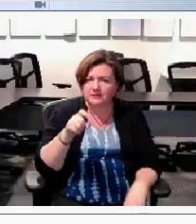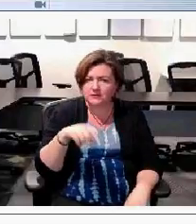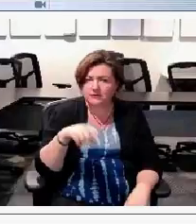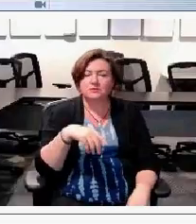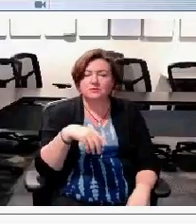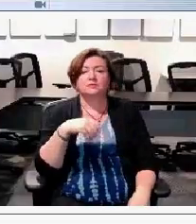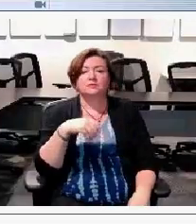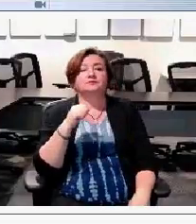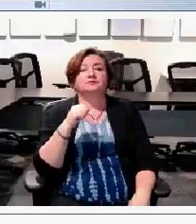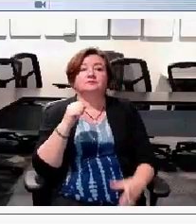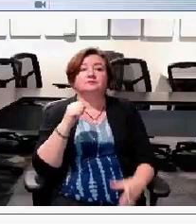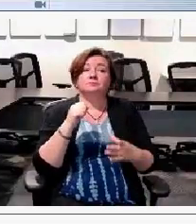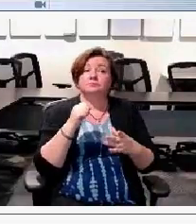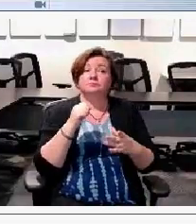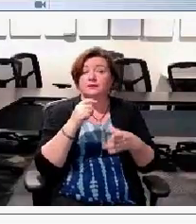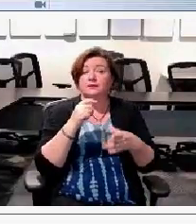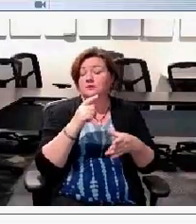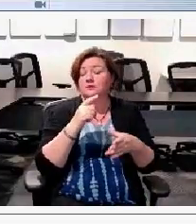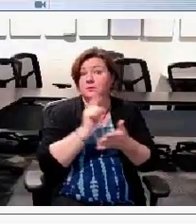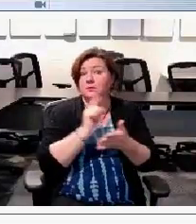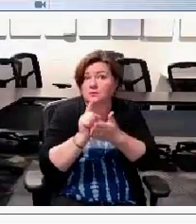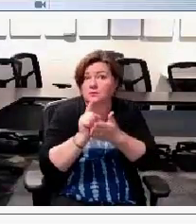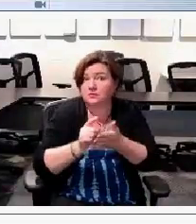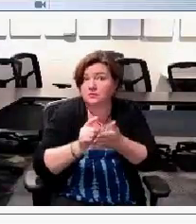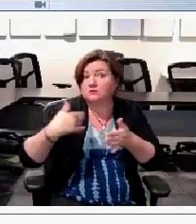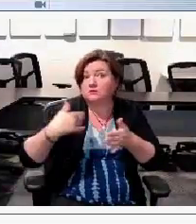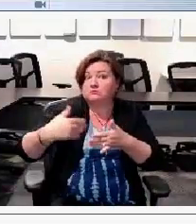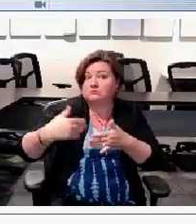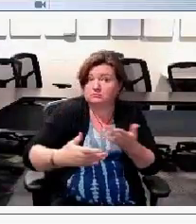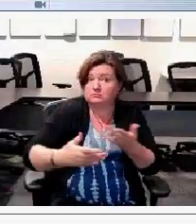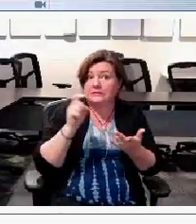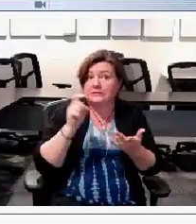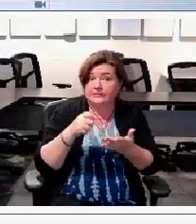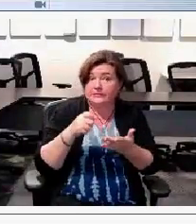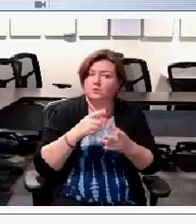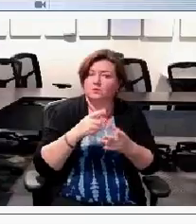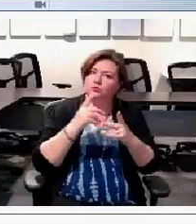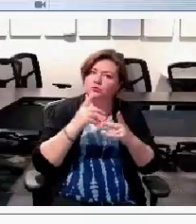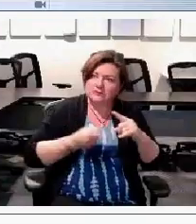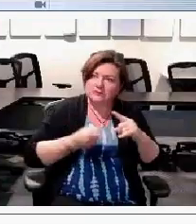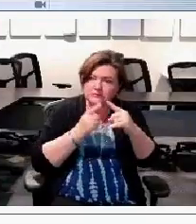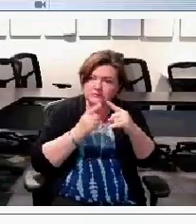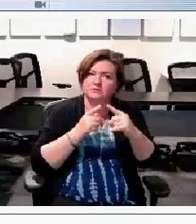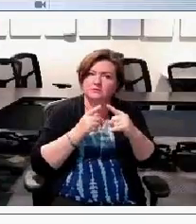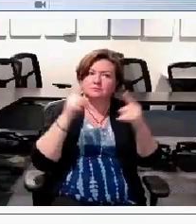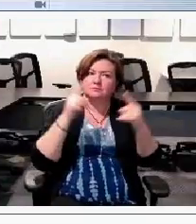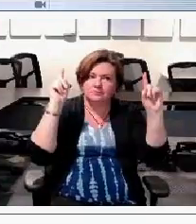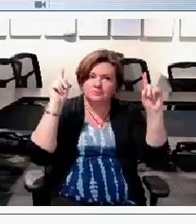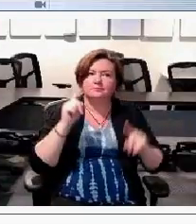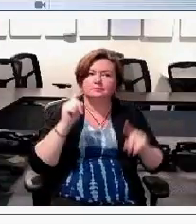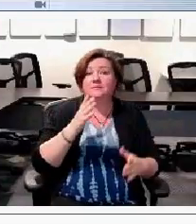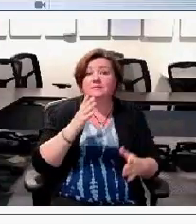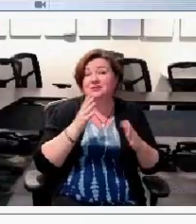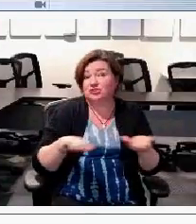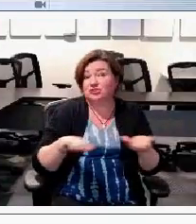it's week or a short period of time if there's a particular goal we're trying to achieve. For example, children not wearing